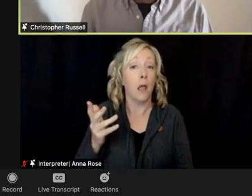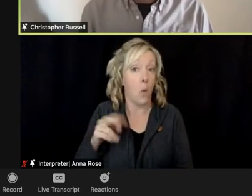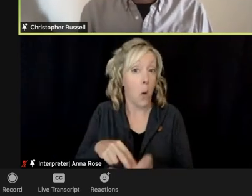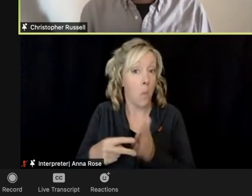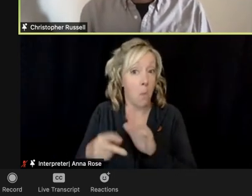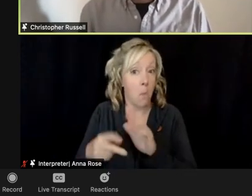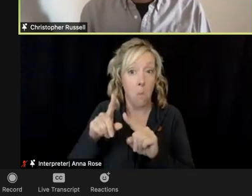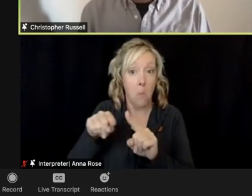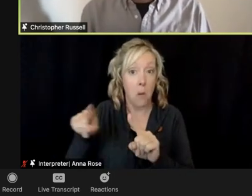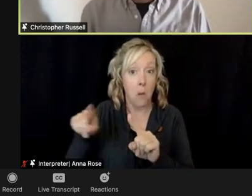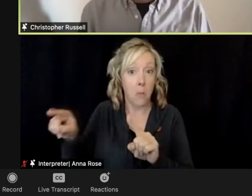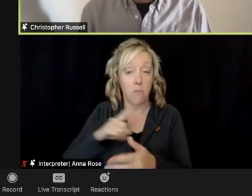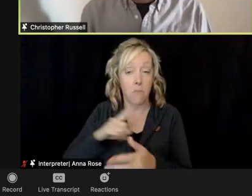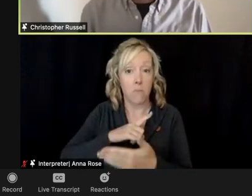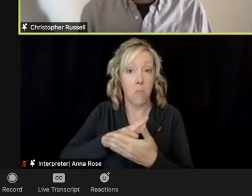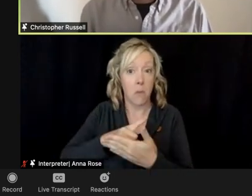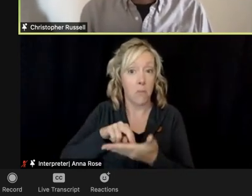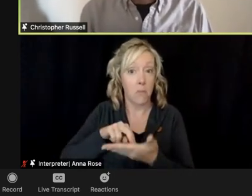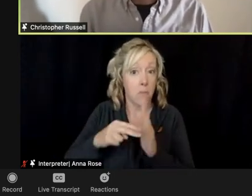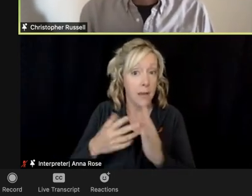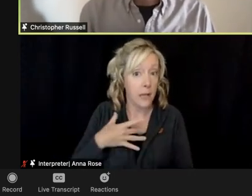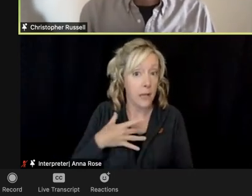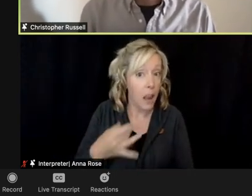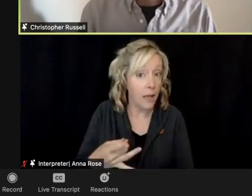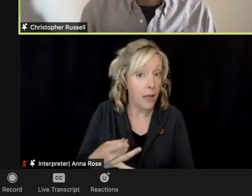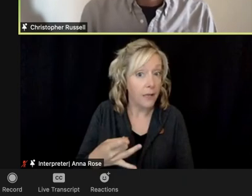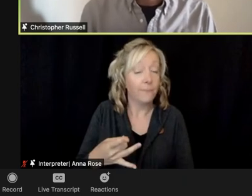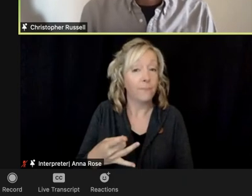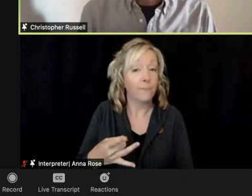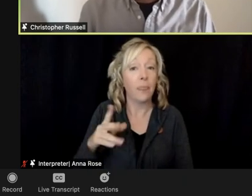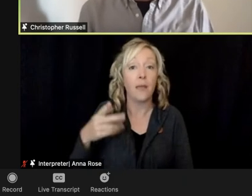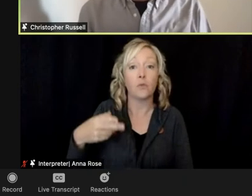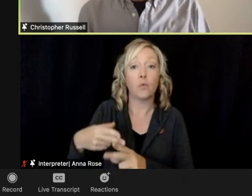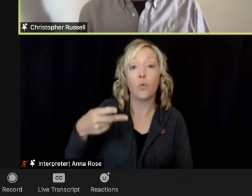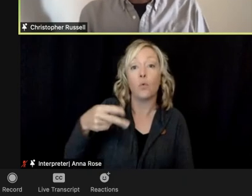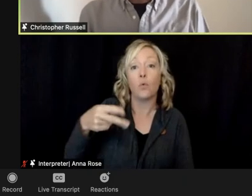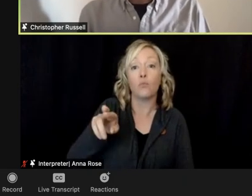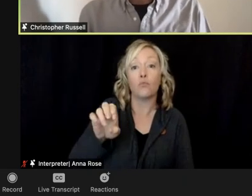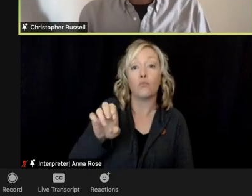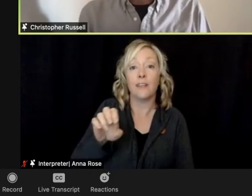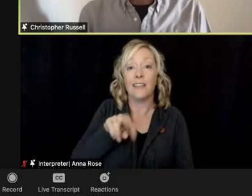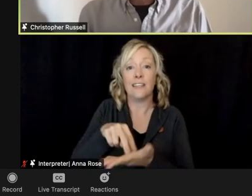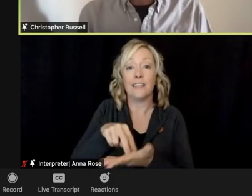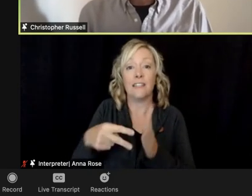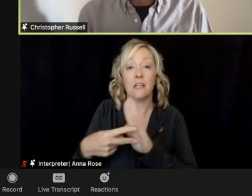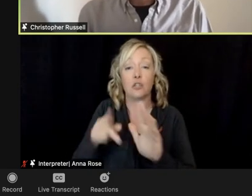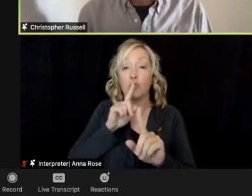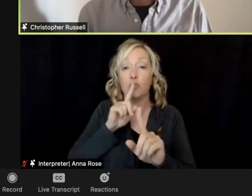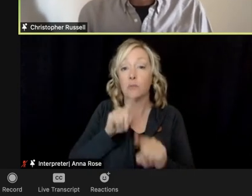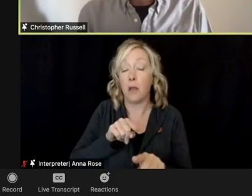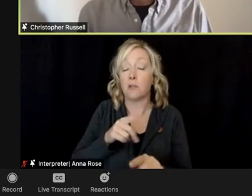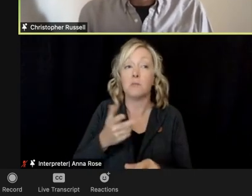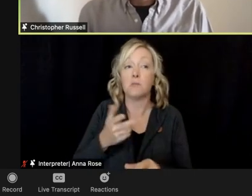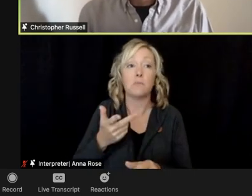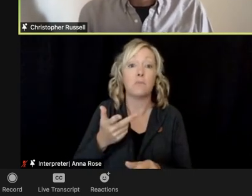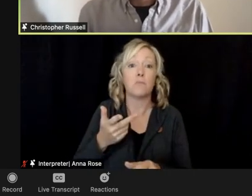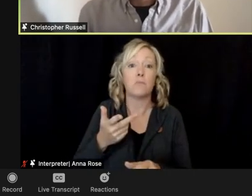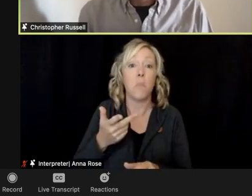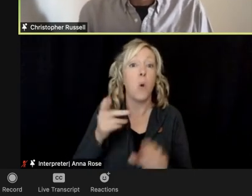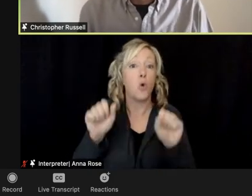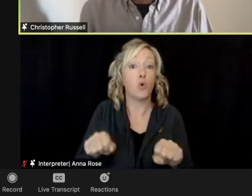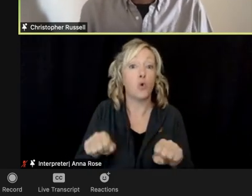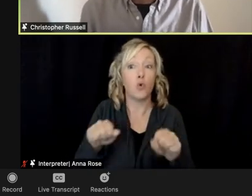he liked it. It's a pre-intentional response. It may mean that he is frightened.